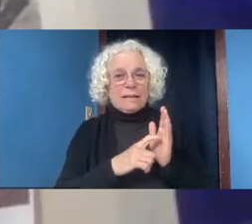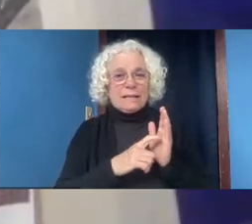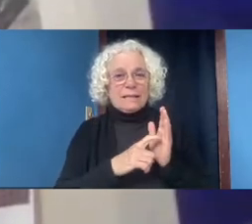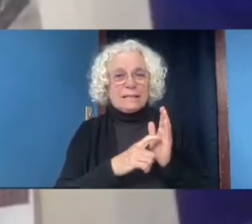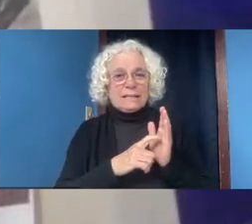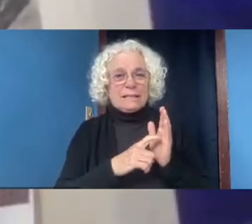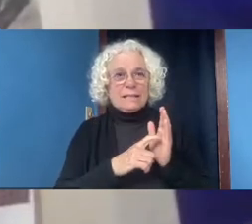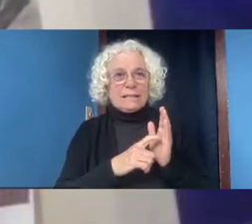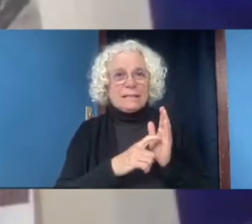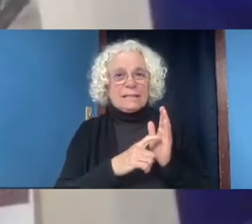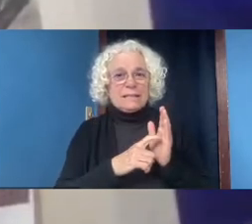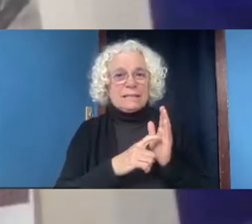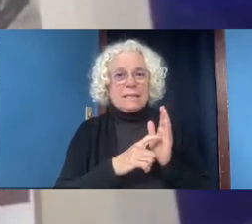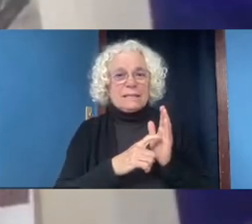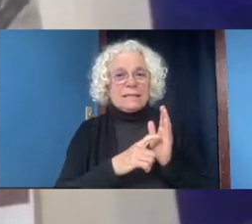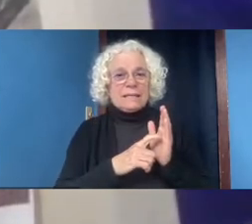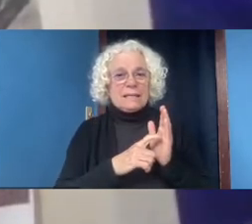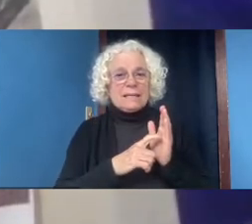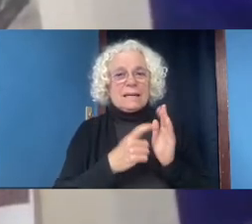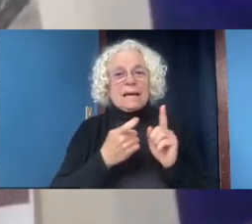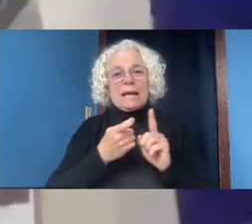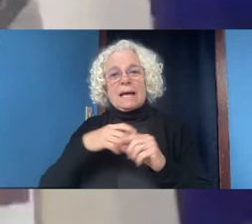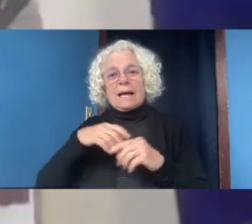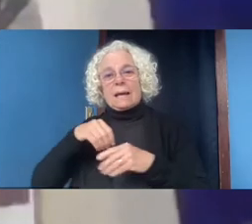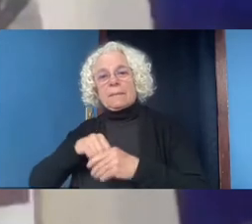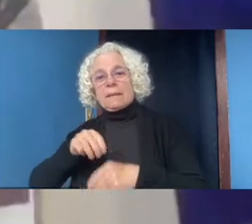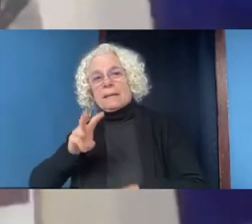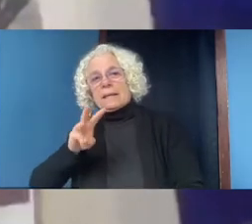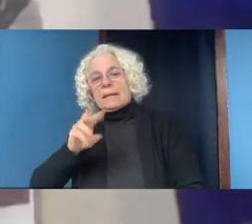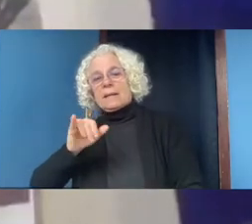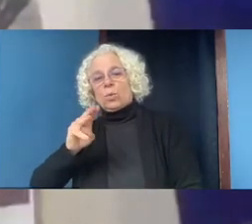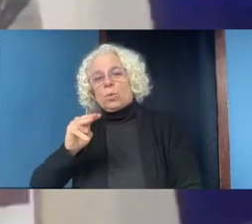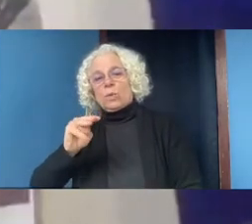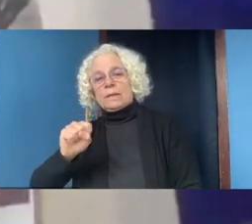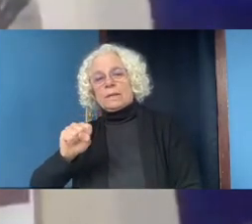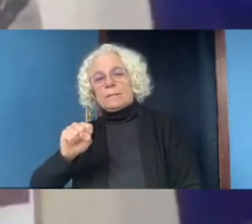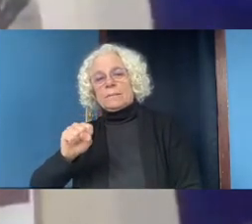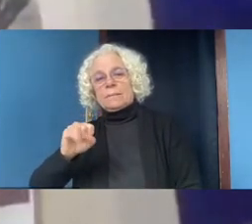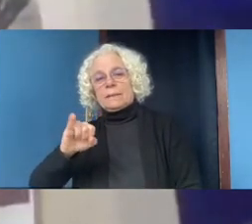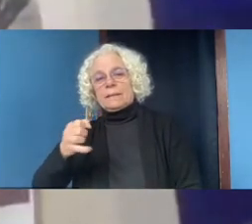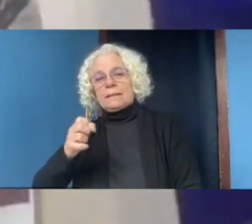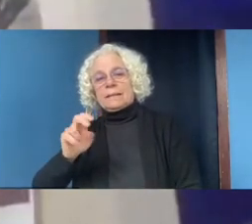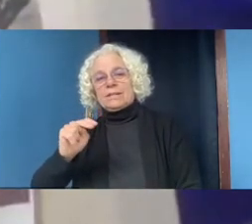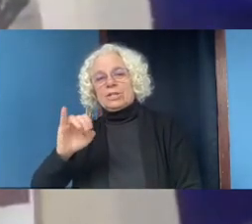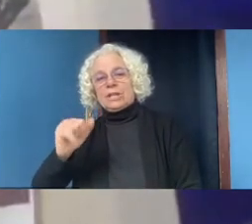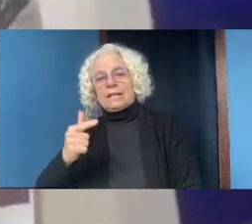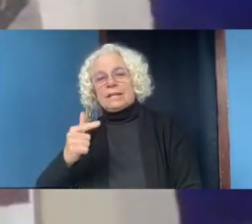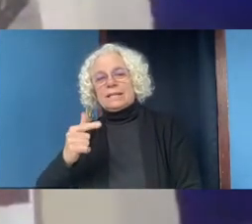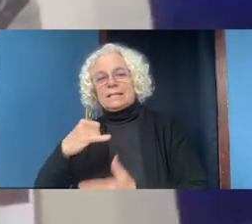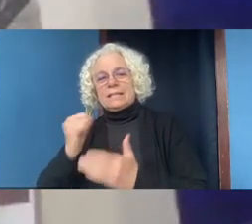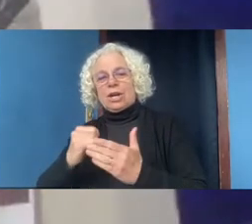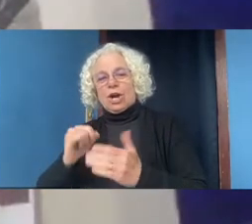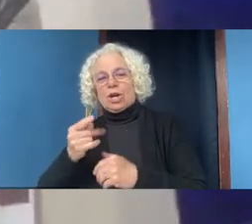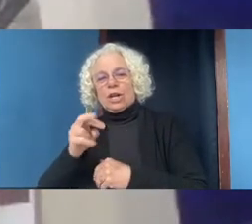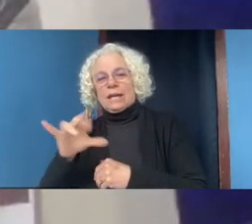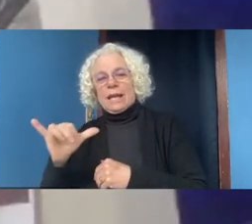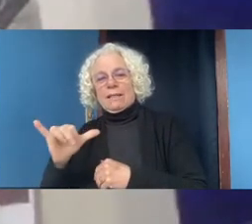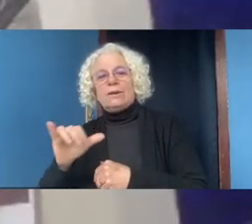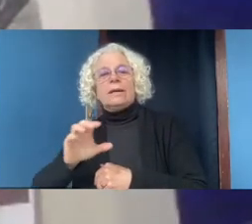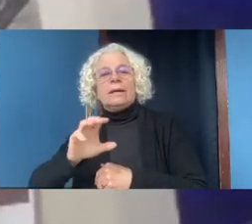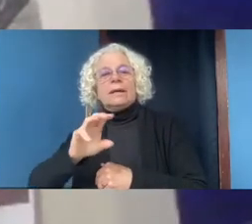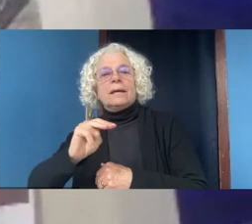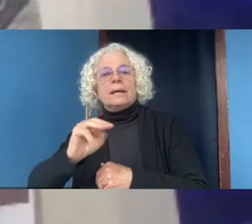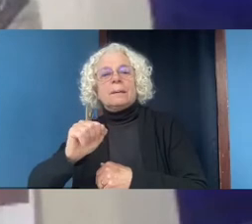to you, from the William Jennings Art Gallery, which is in Manhattan, on 2nd Street between Avenue